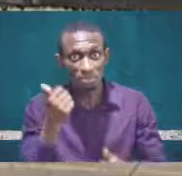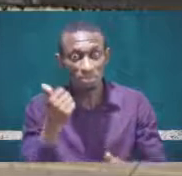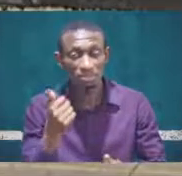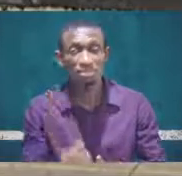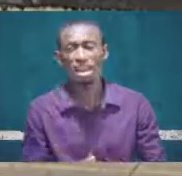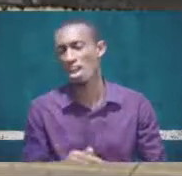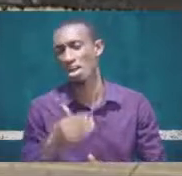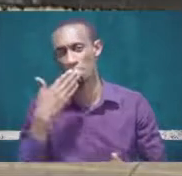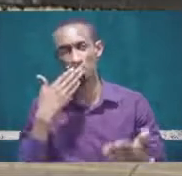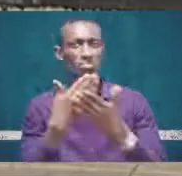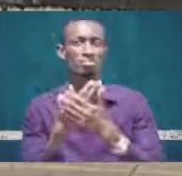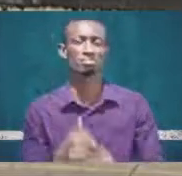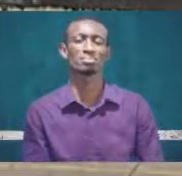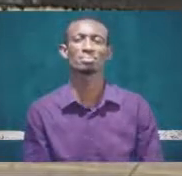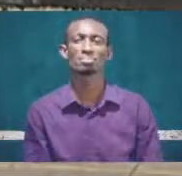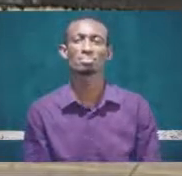Very nice.